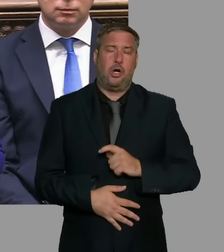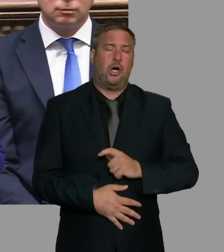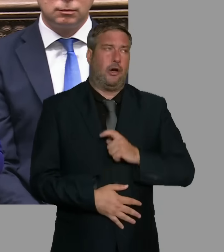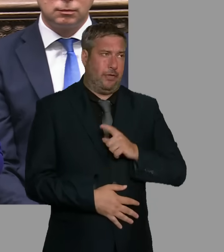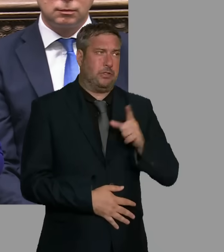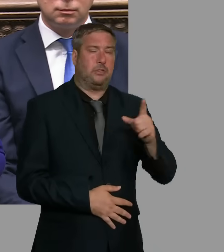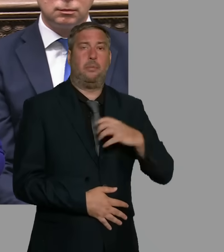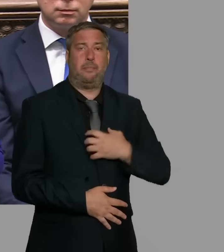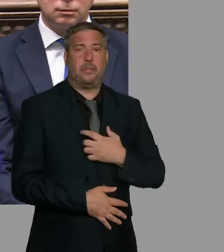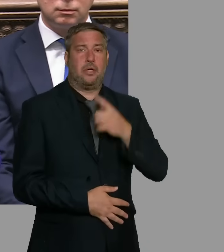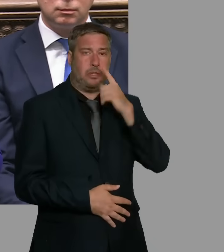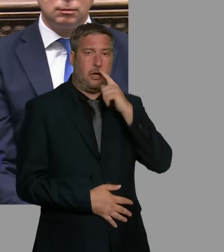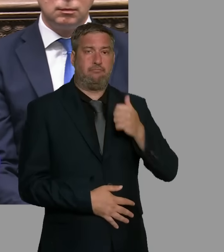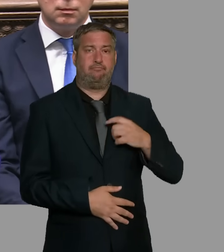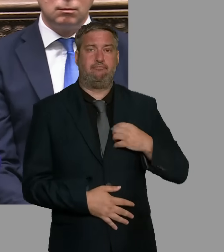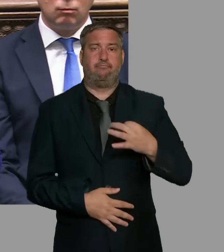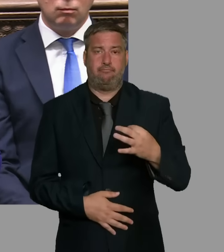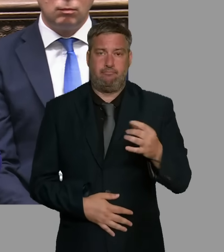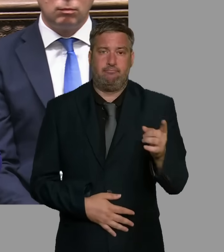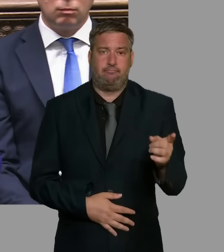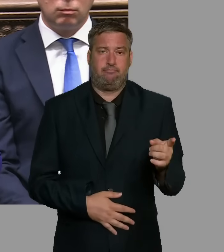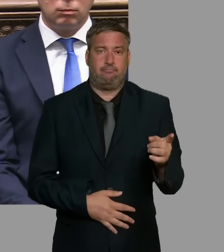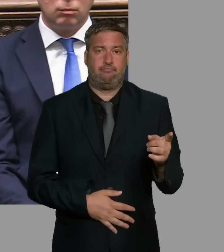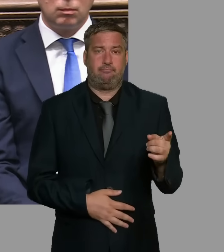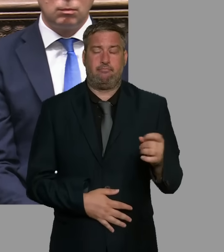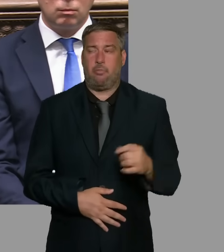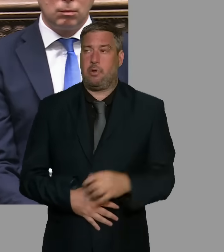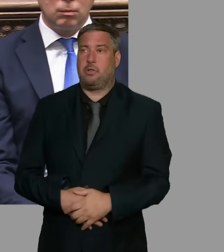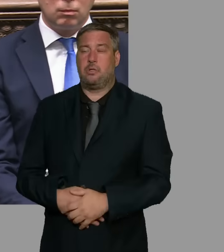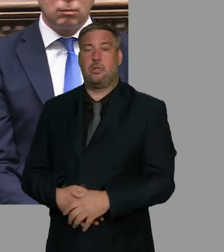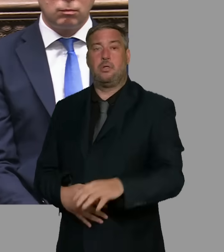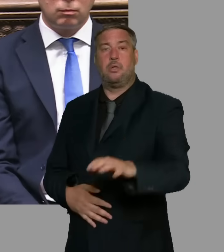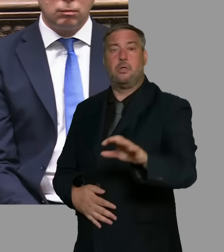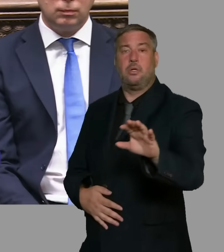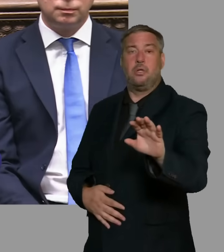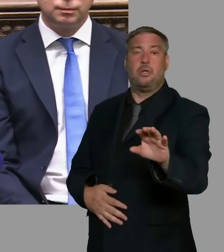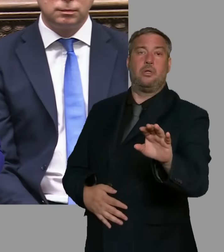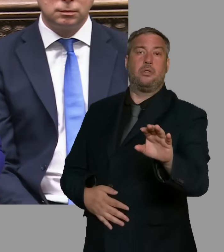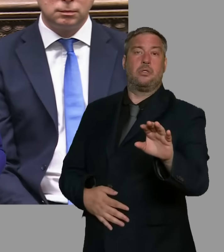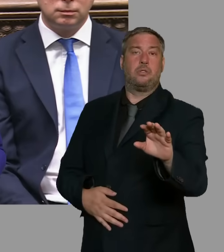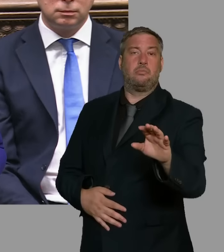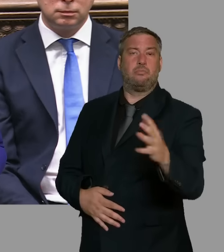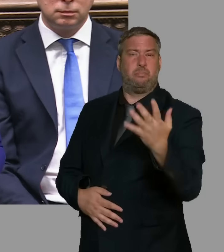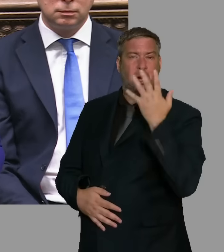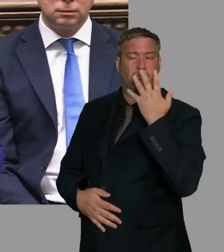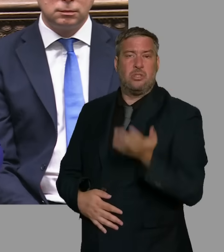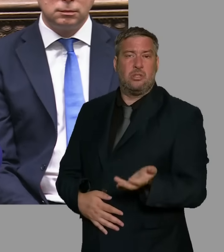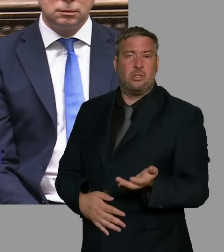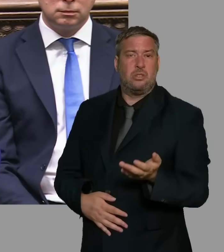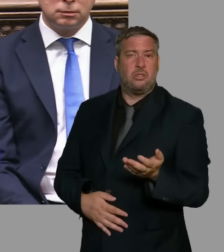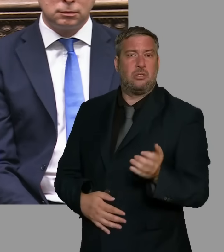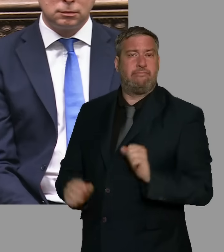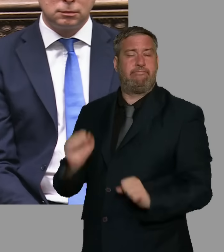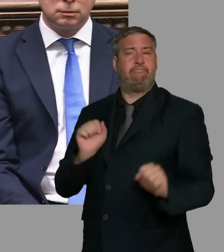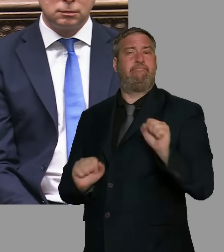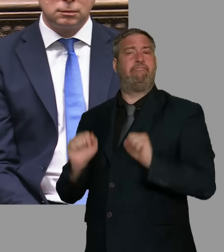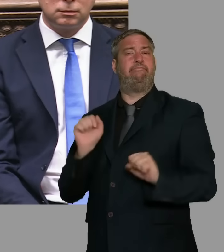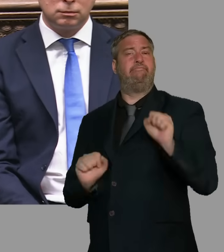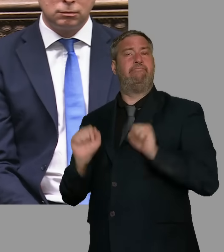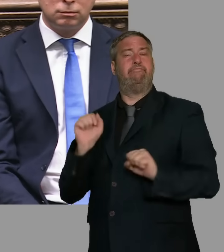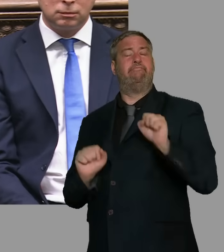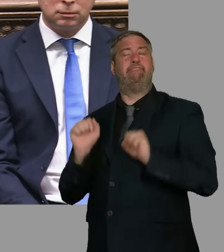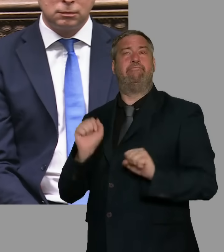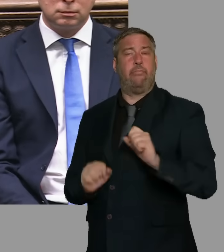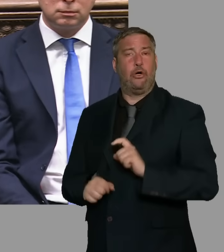that he has confidence in a man who was brokering deals with convicted child sex offenders while sitting in government. That is